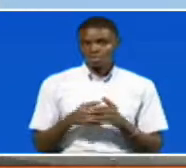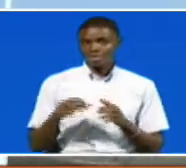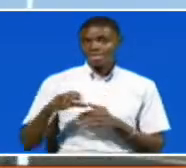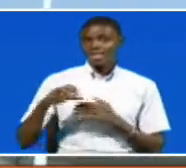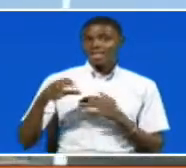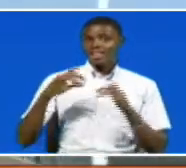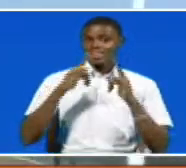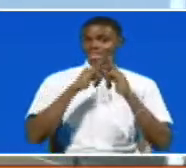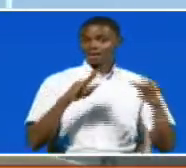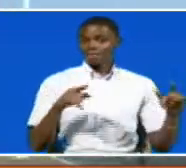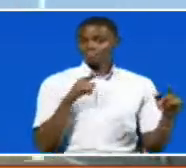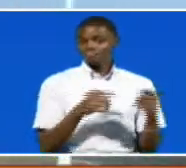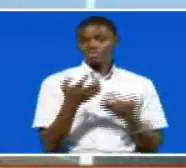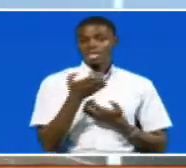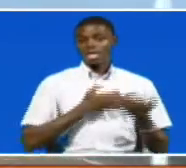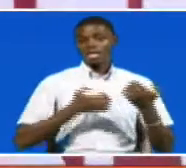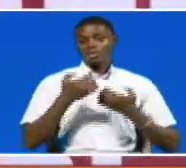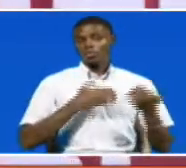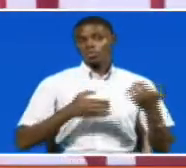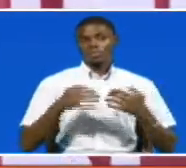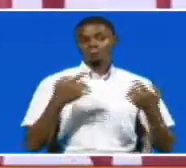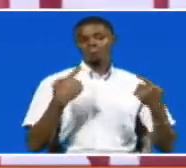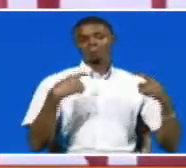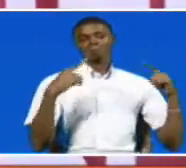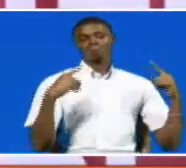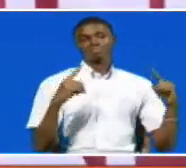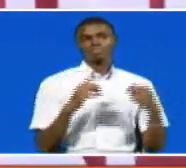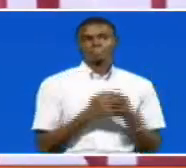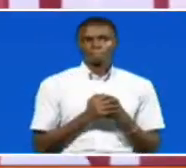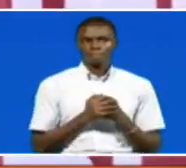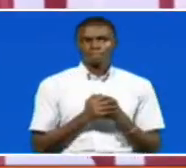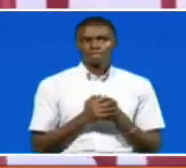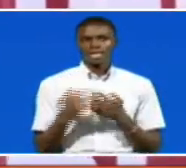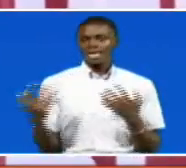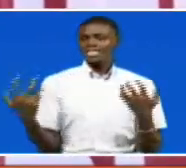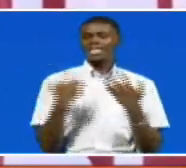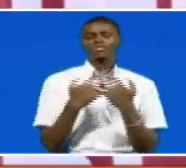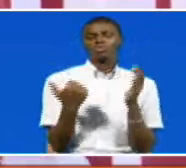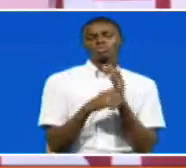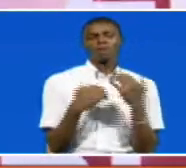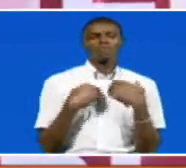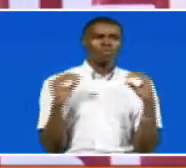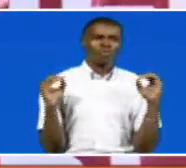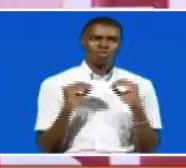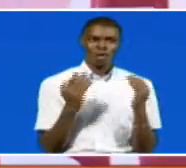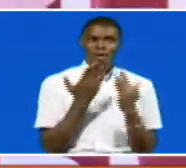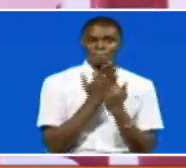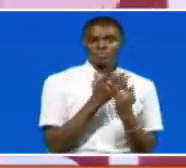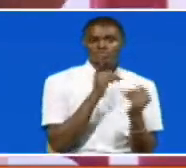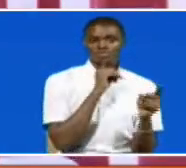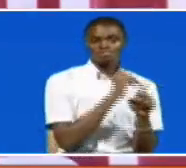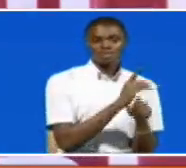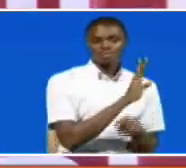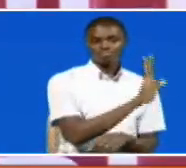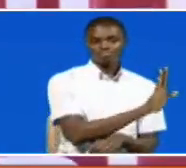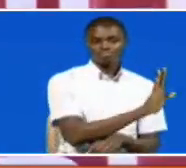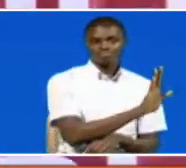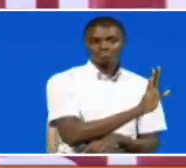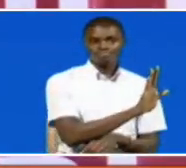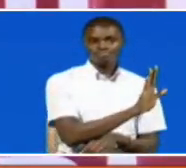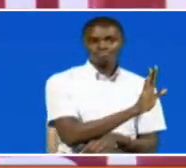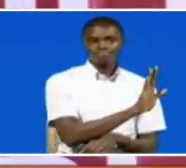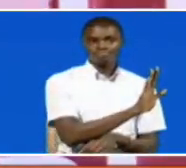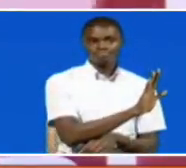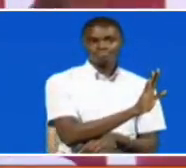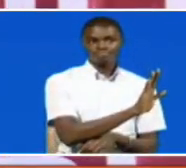camp has been an economic pillar to them. Hatuna shida na mambo ya integration kati ya mandugu zetu huko